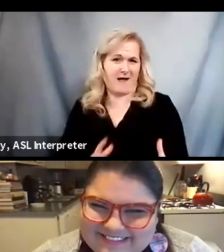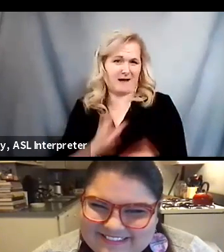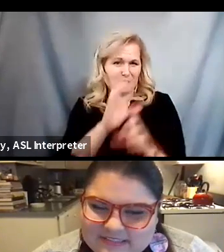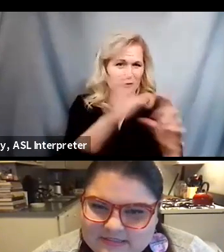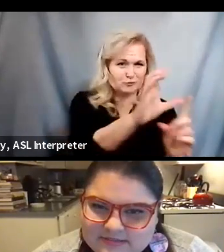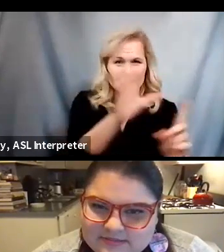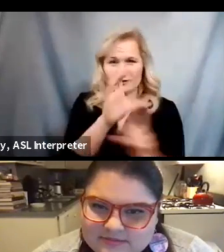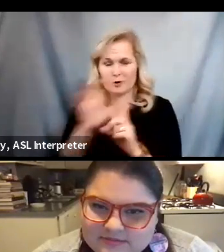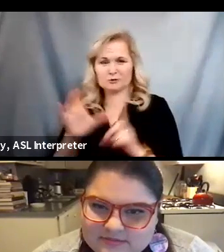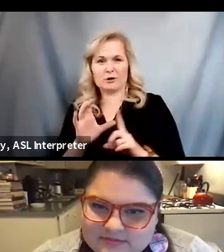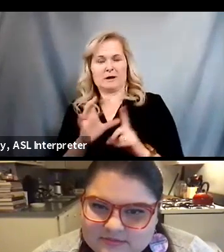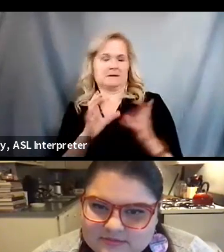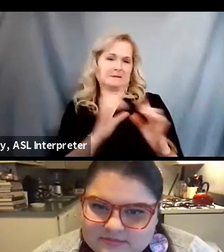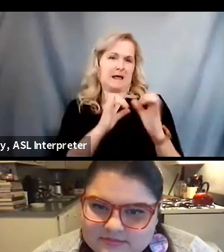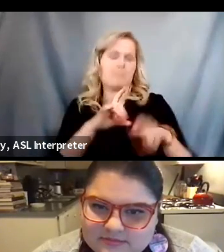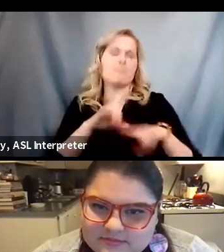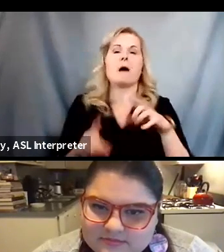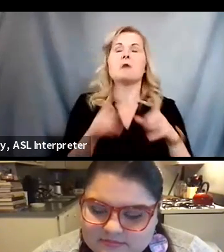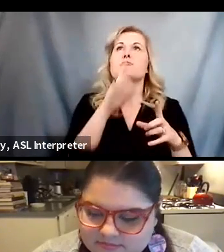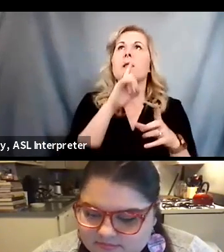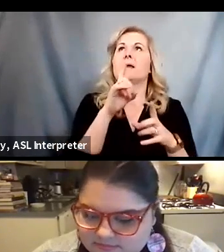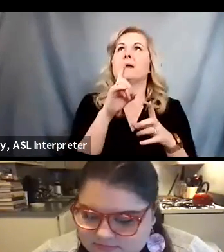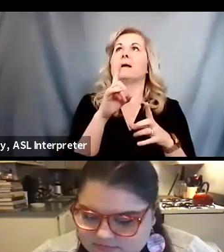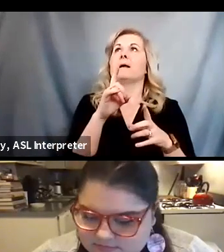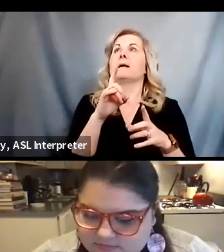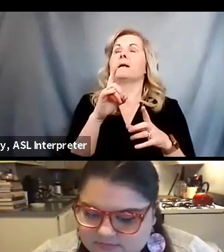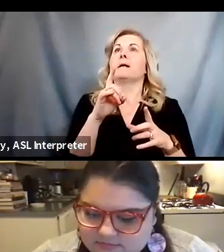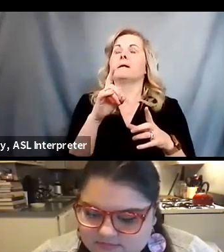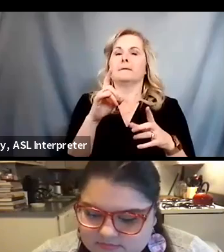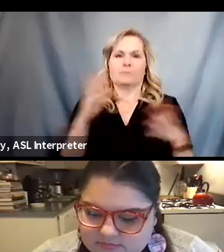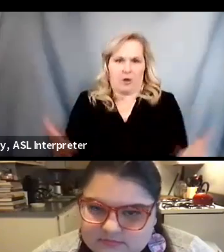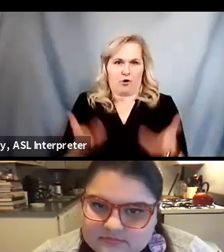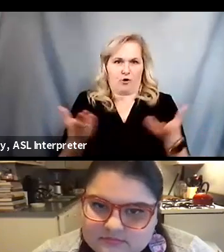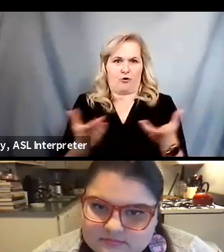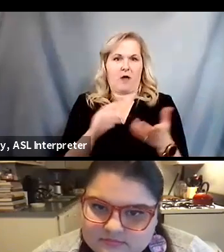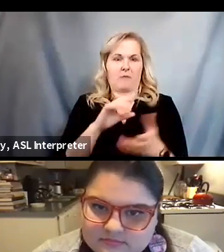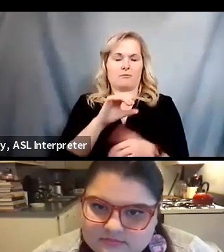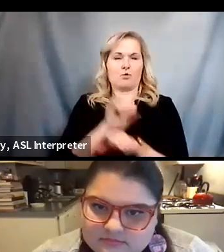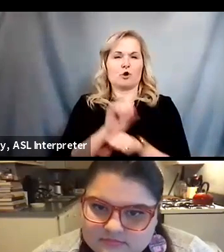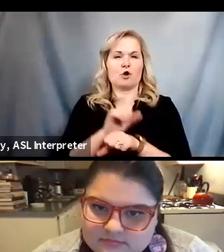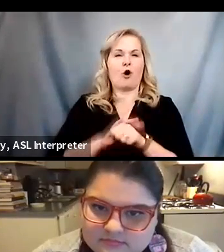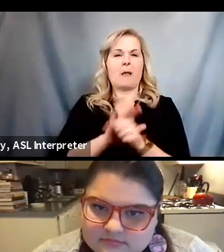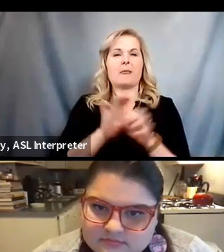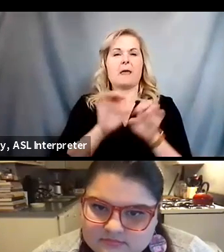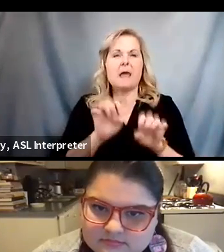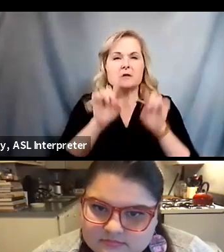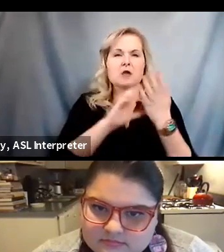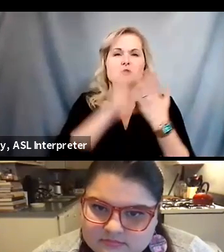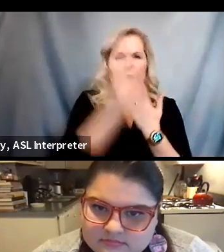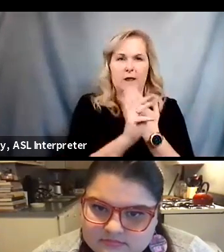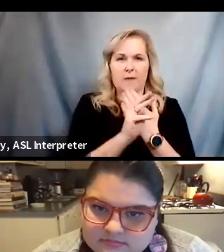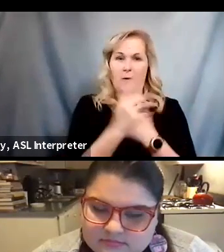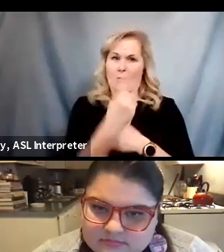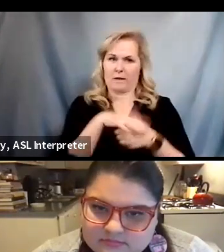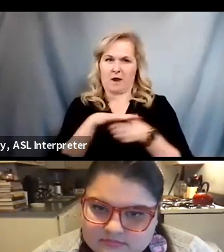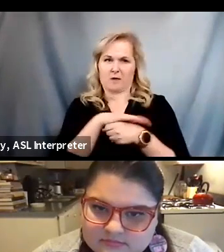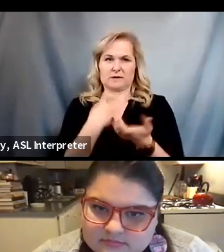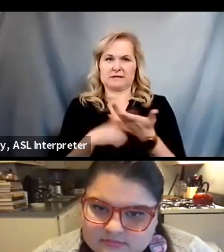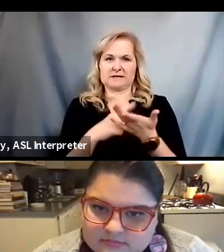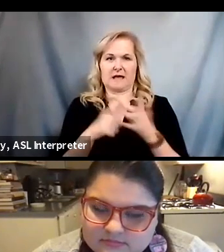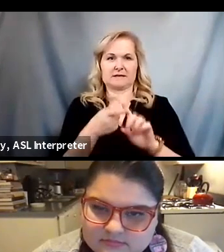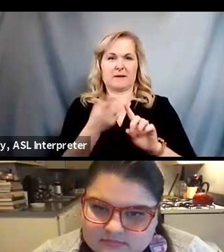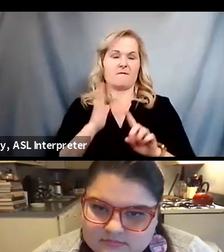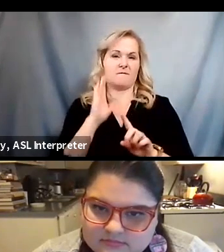And I think that what's so different, like I'm working on our educational curriculum right now, and one of our like areas that we talk about for our tribe